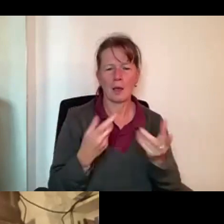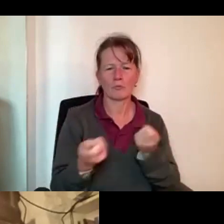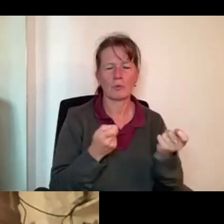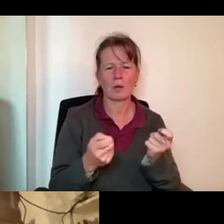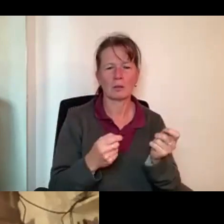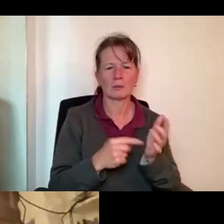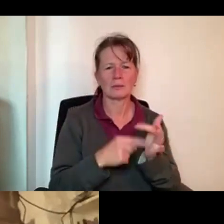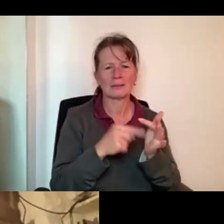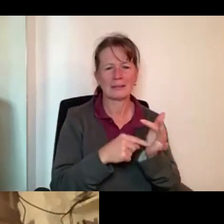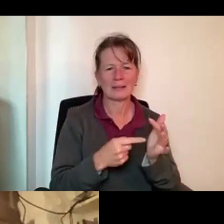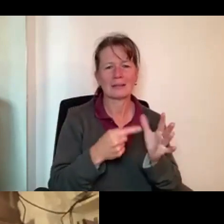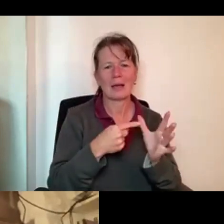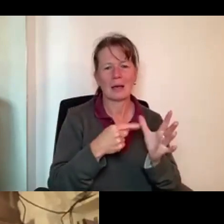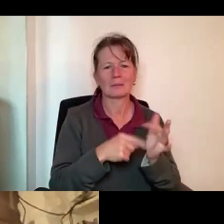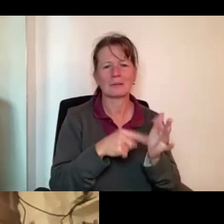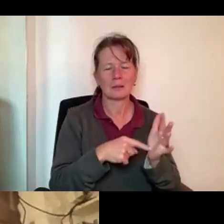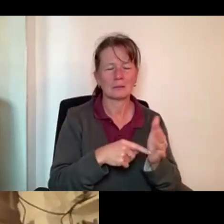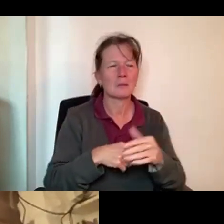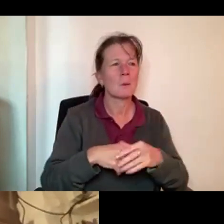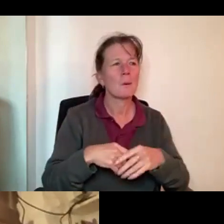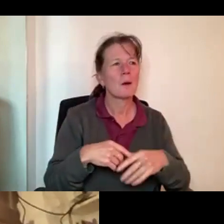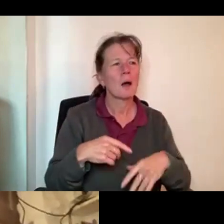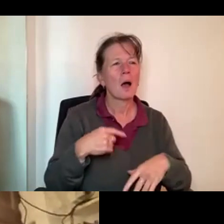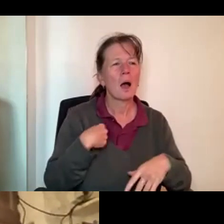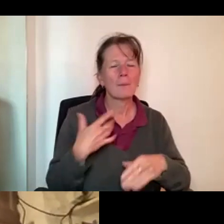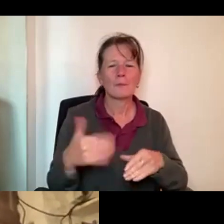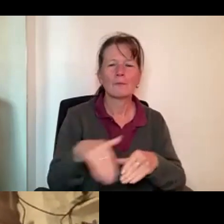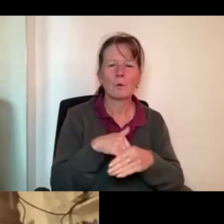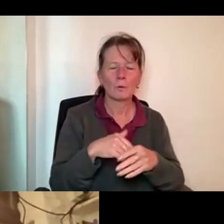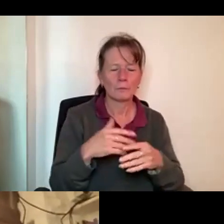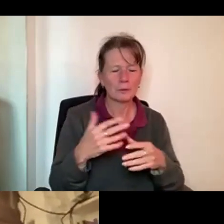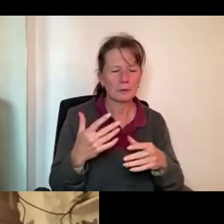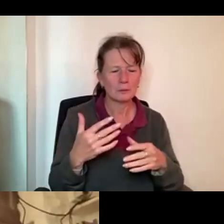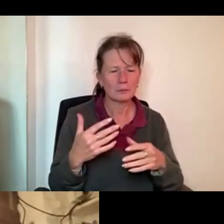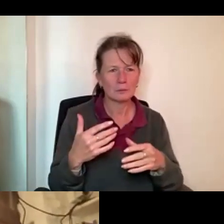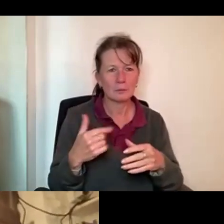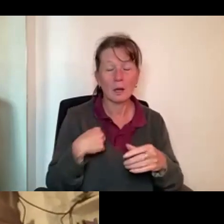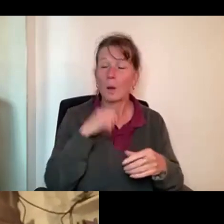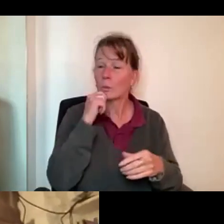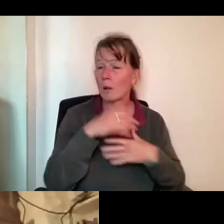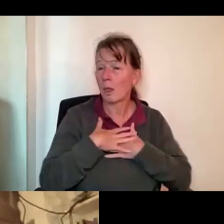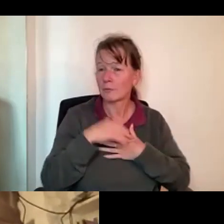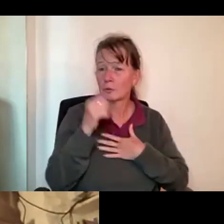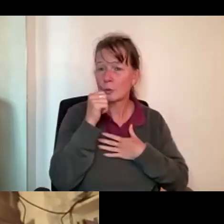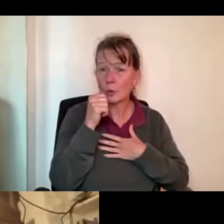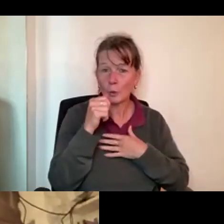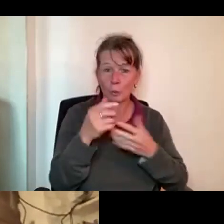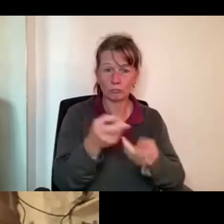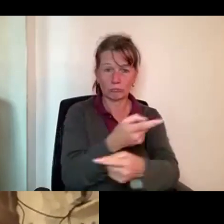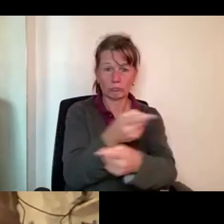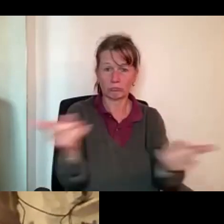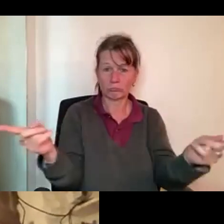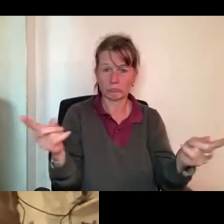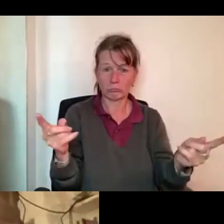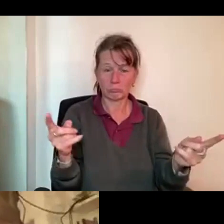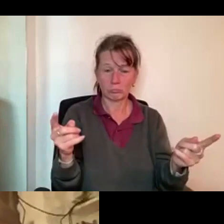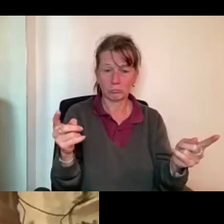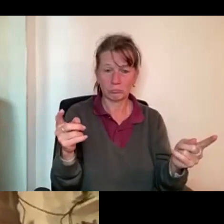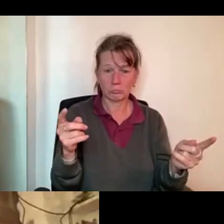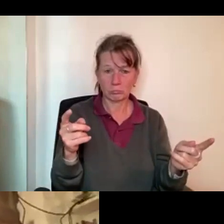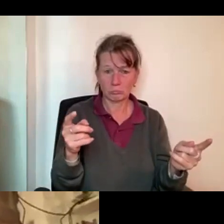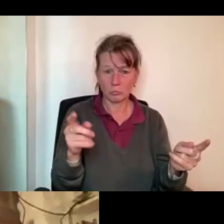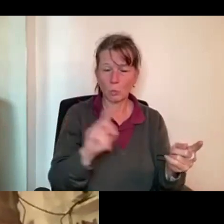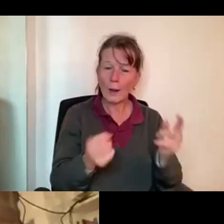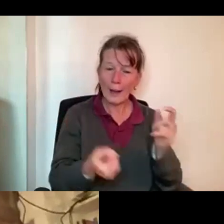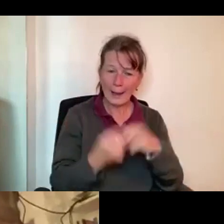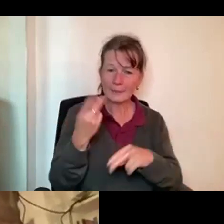was another organisation I'm involved in. I'd love to know what the room thinks about what happens if